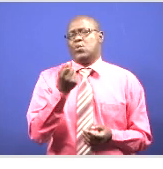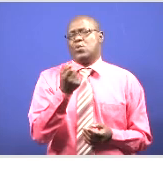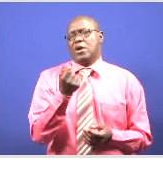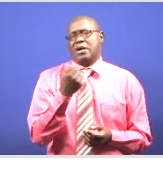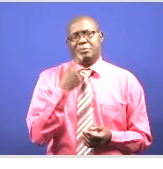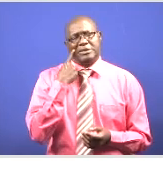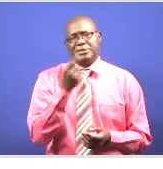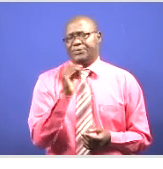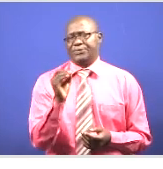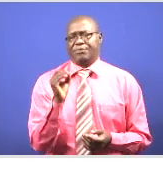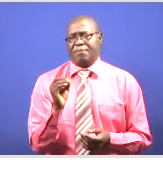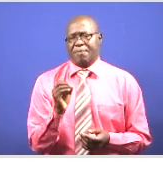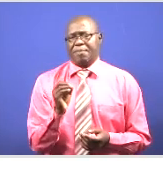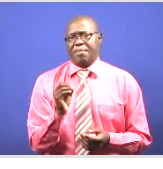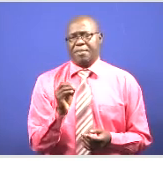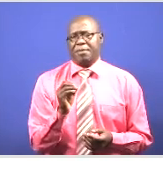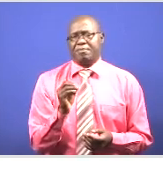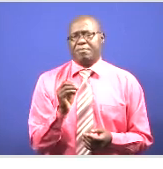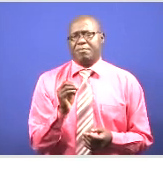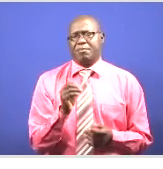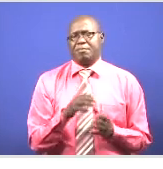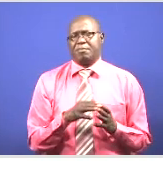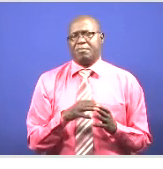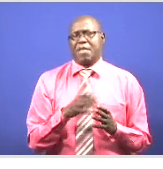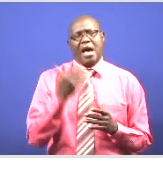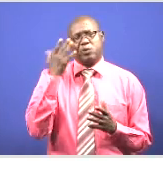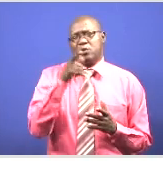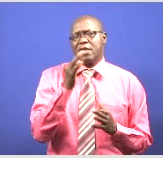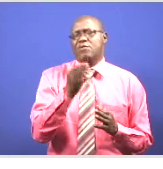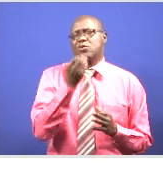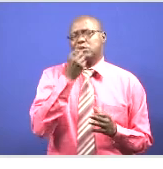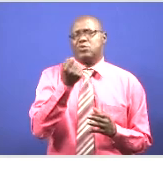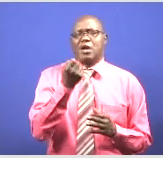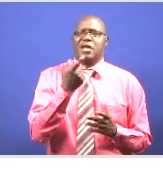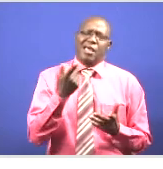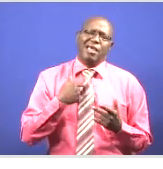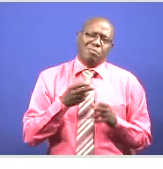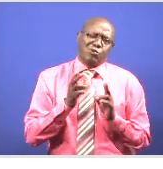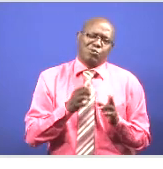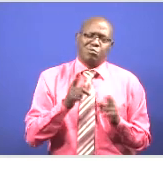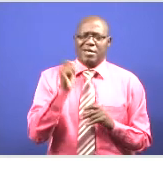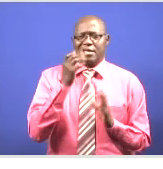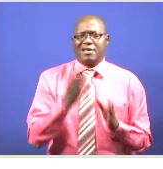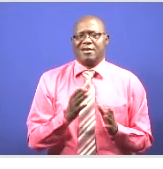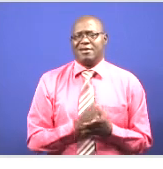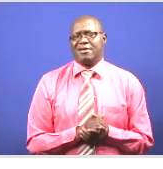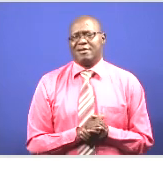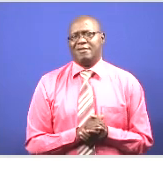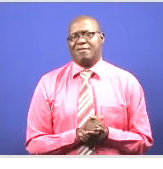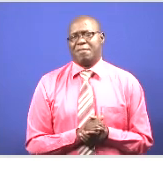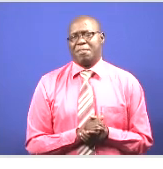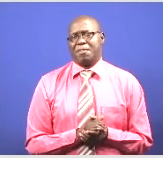you eat ugali, but I'm a normal Kenyan. Okay. It's my favorite meal.